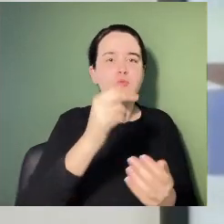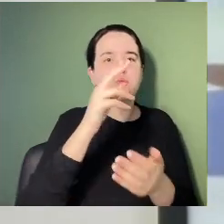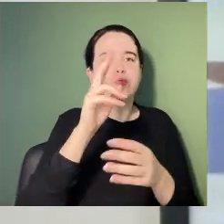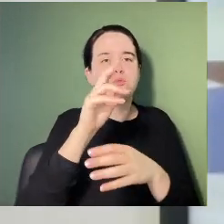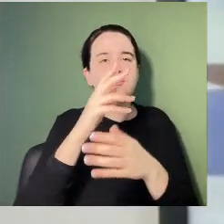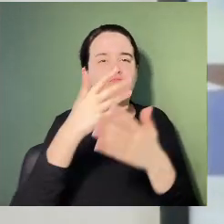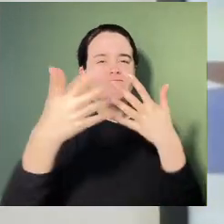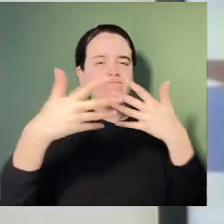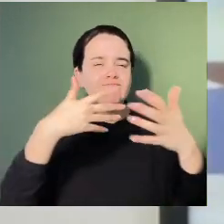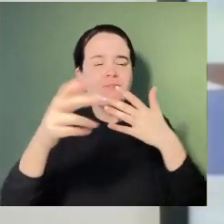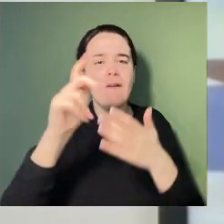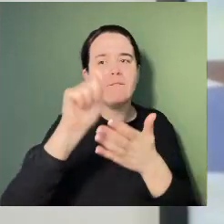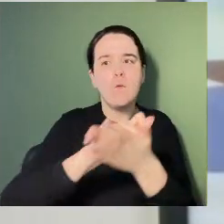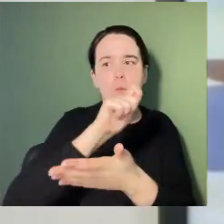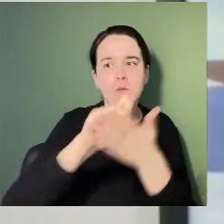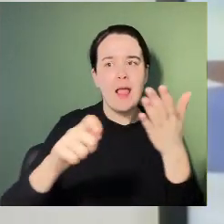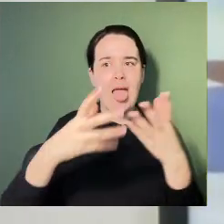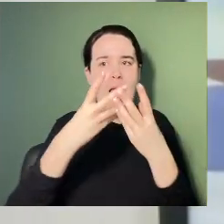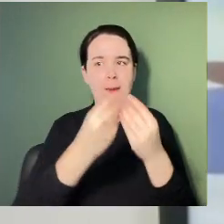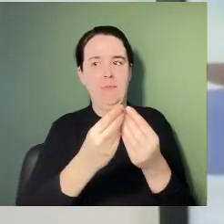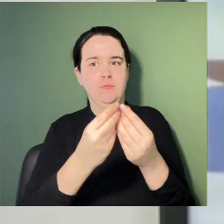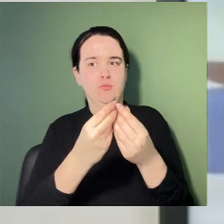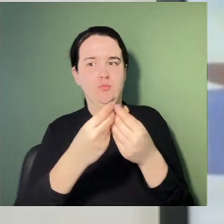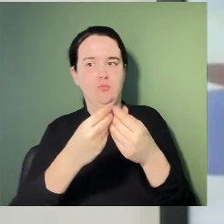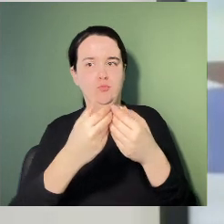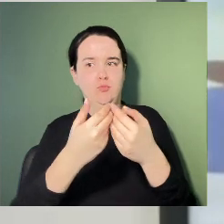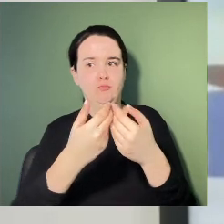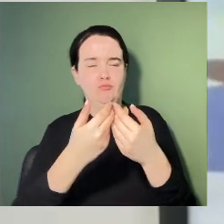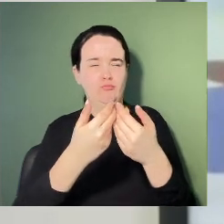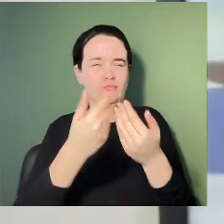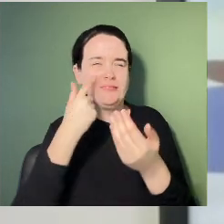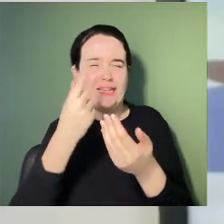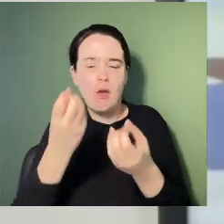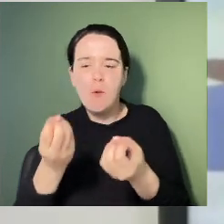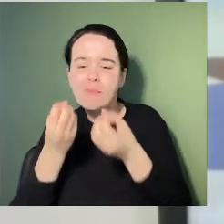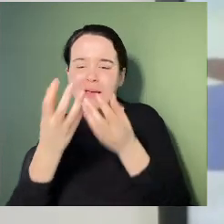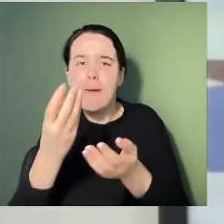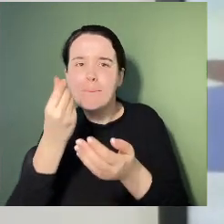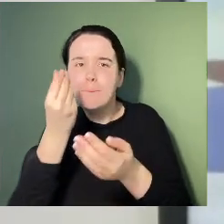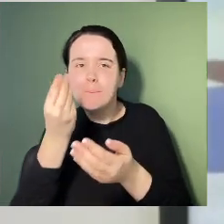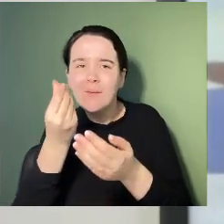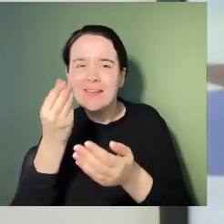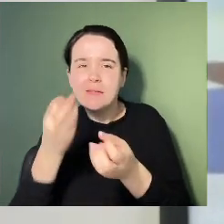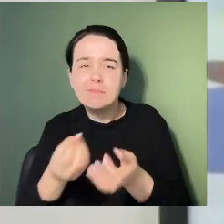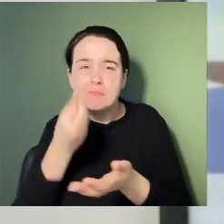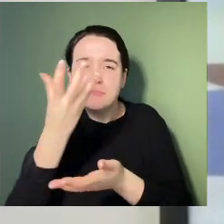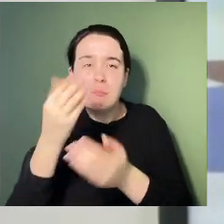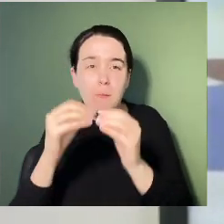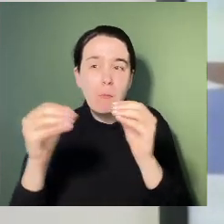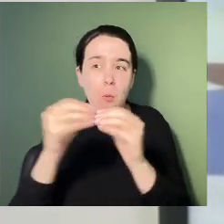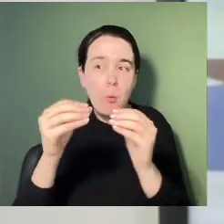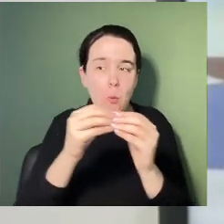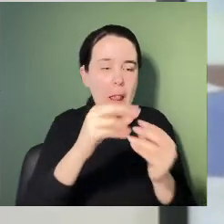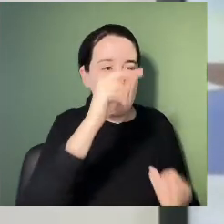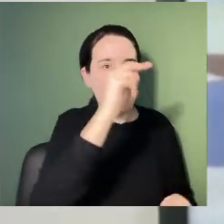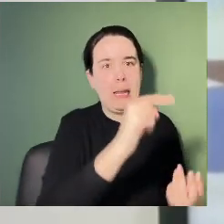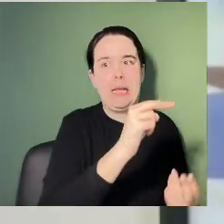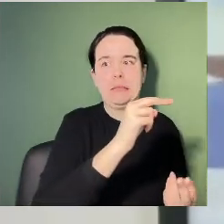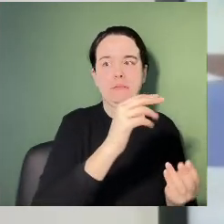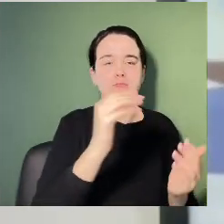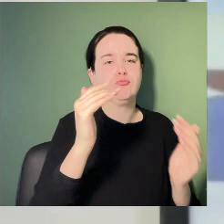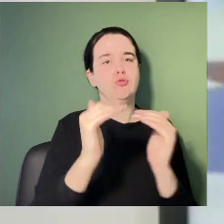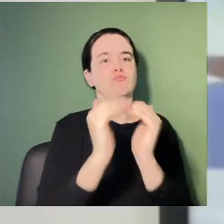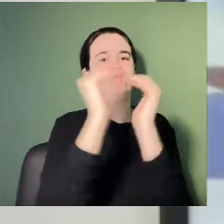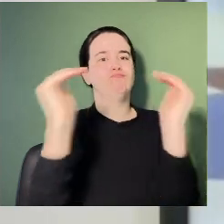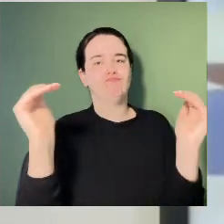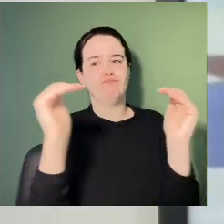vote could be bought out by somebody who's quite literally spending more money on this. And our particular civic tech